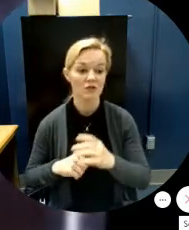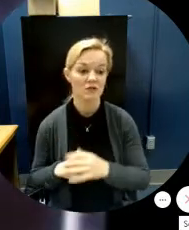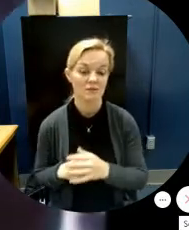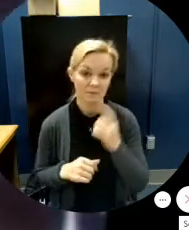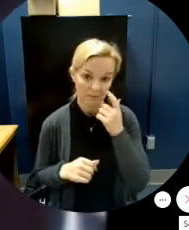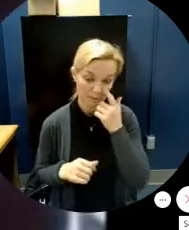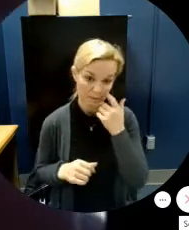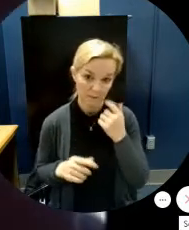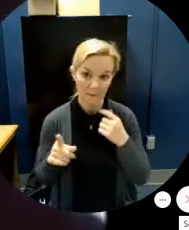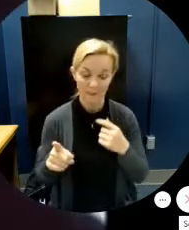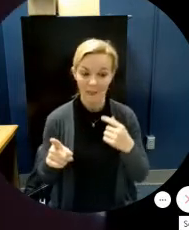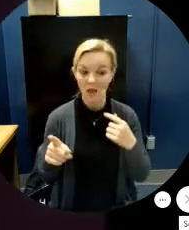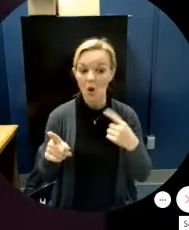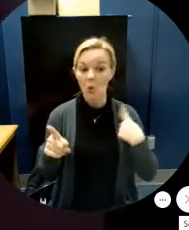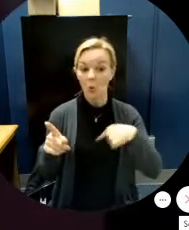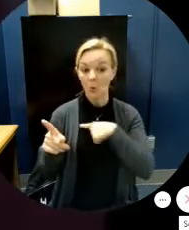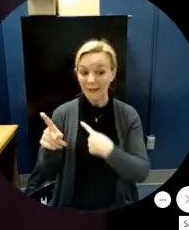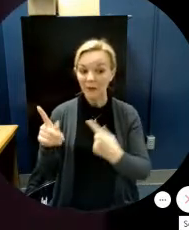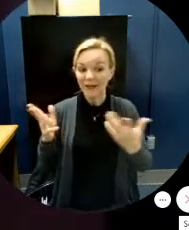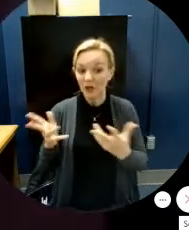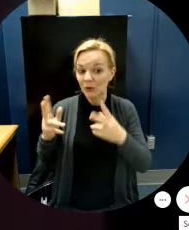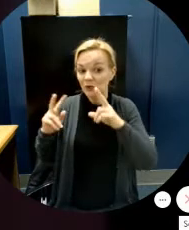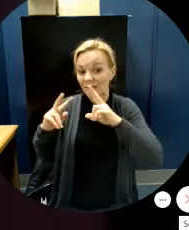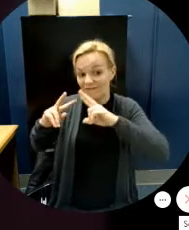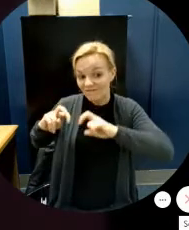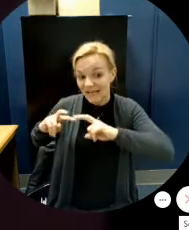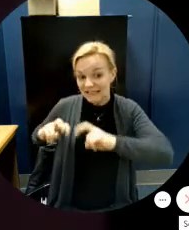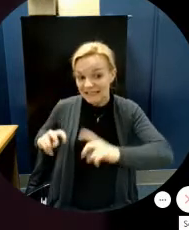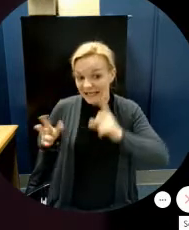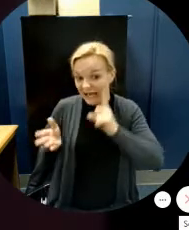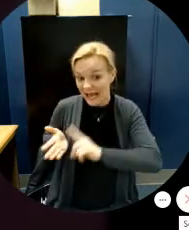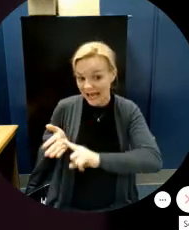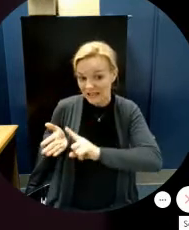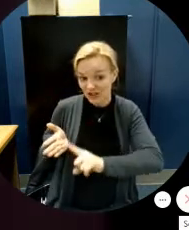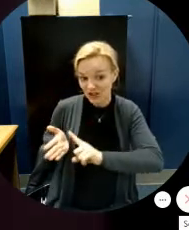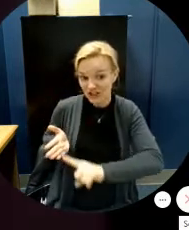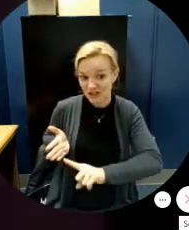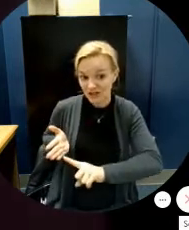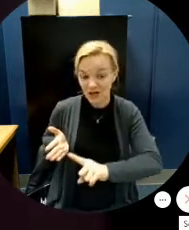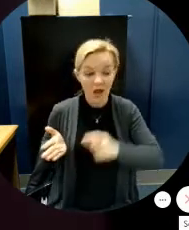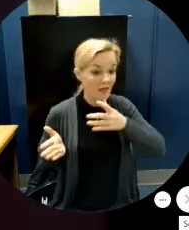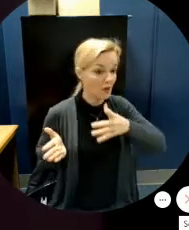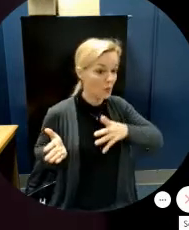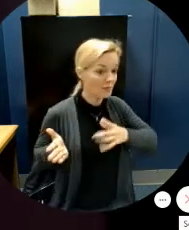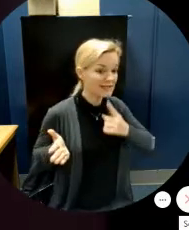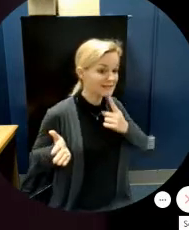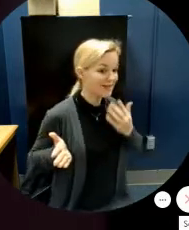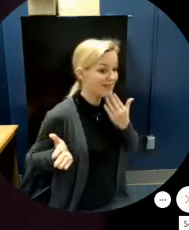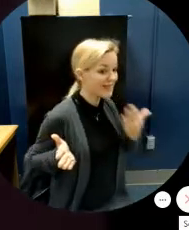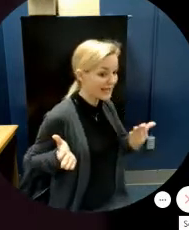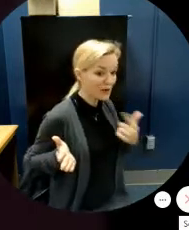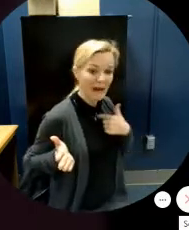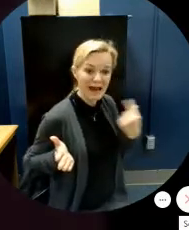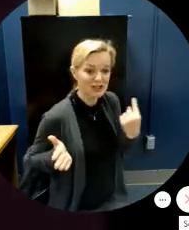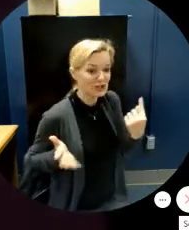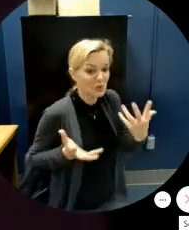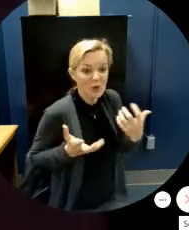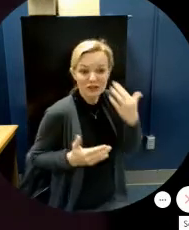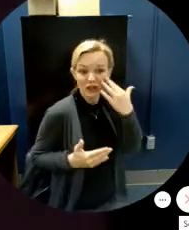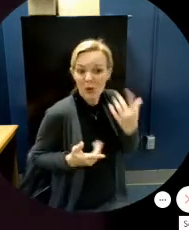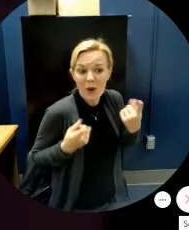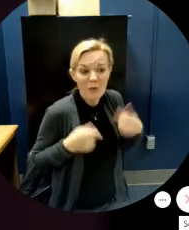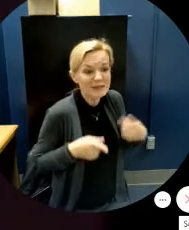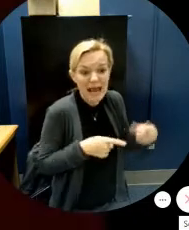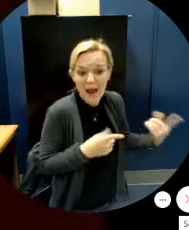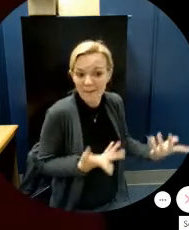PCP investigation. You understand now? Thank you. I just want to know what's going on. Check them out.